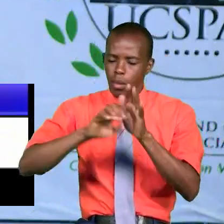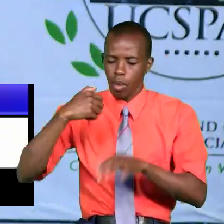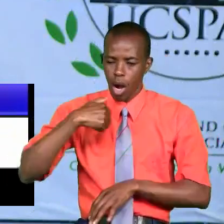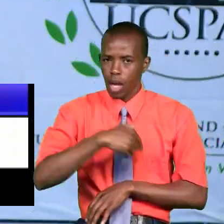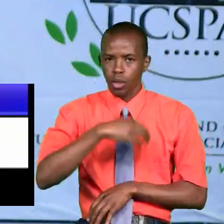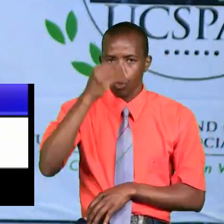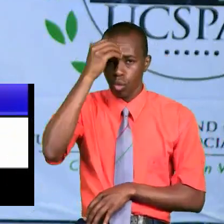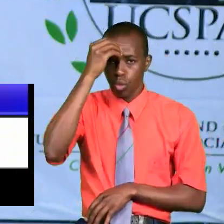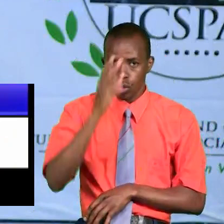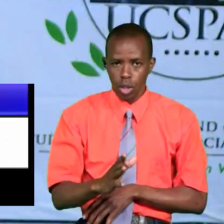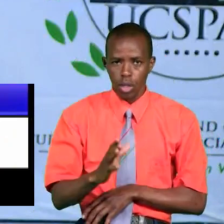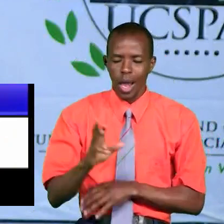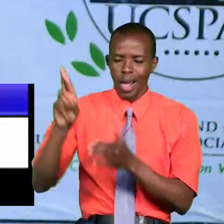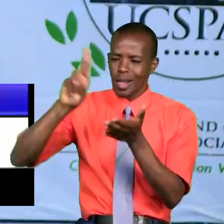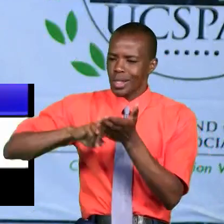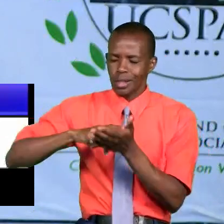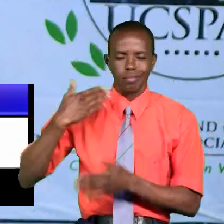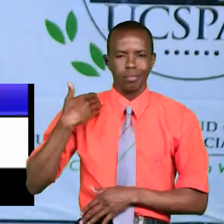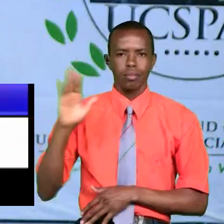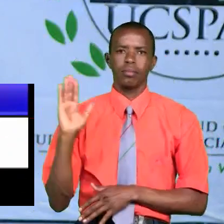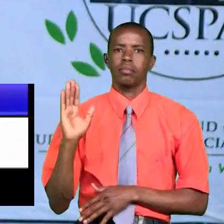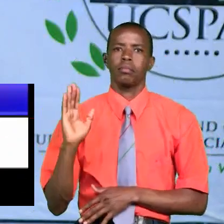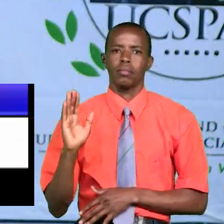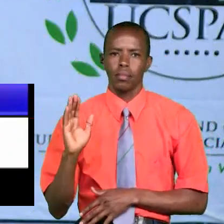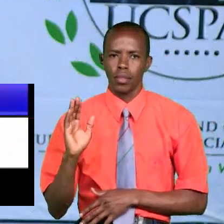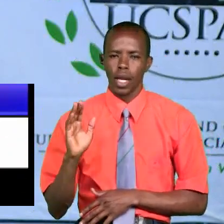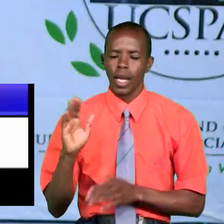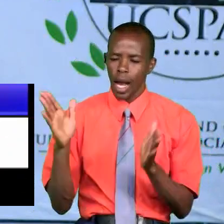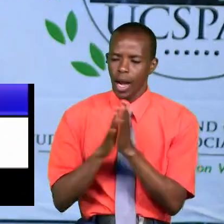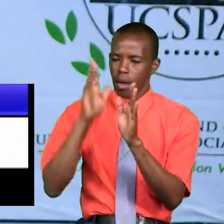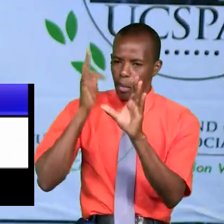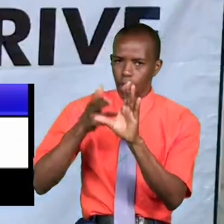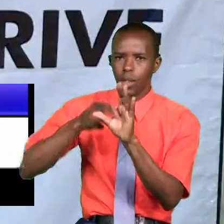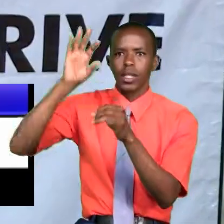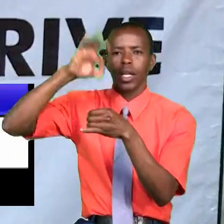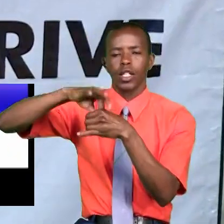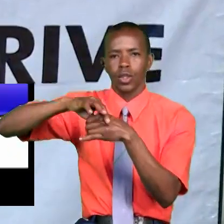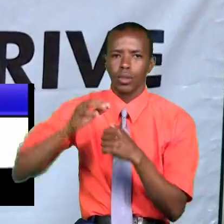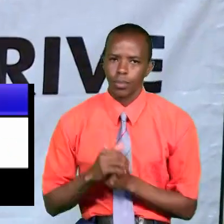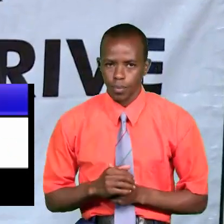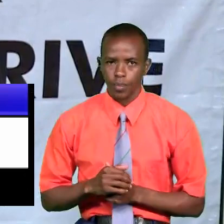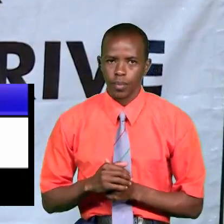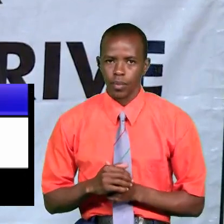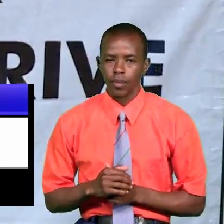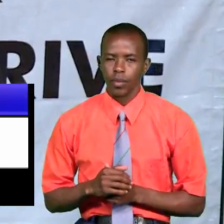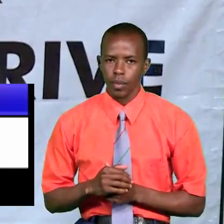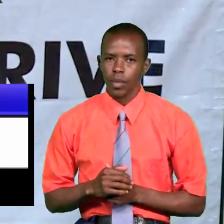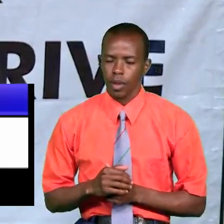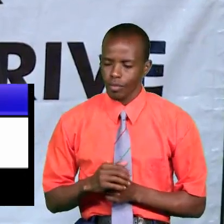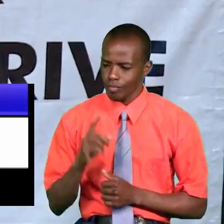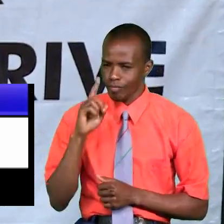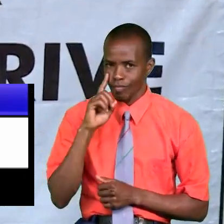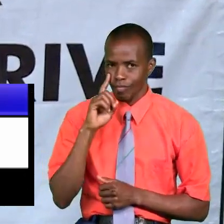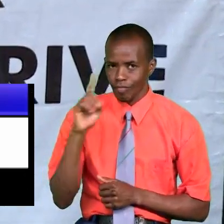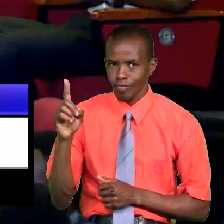students, don't want to register as voters and participate in elections. The call from the commission and the